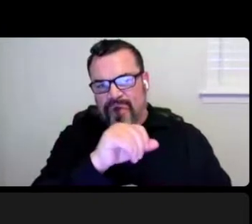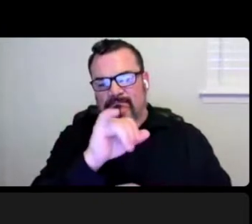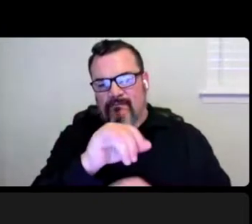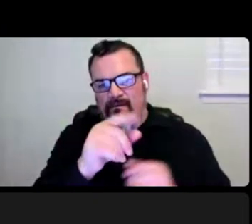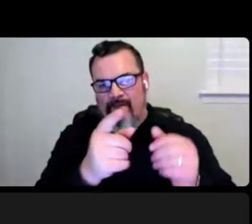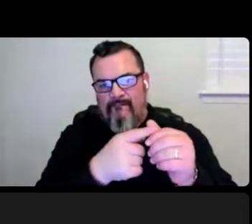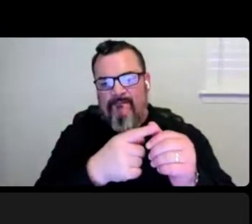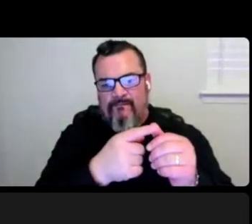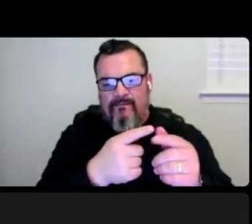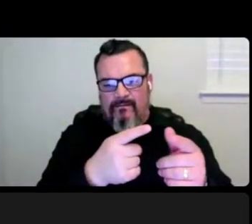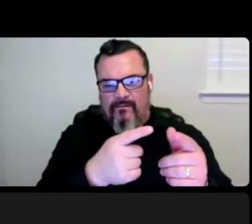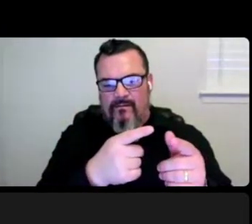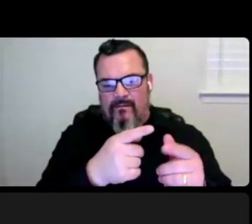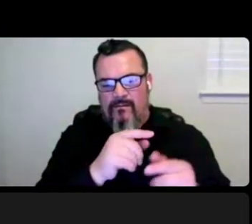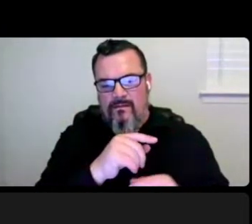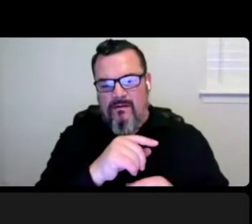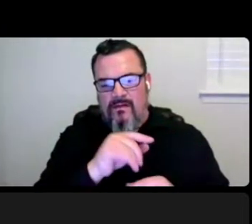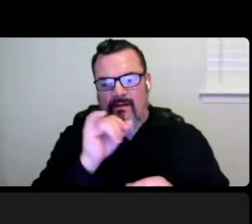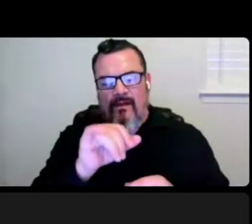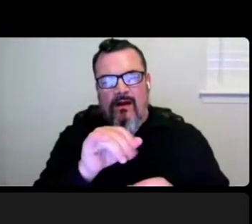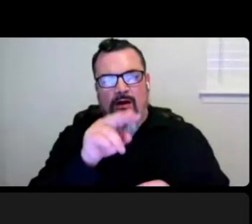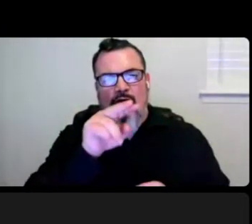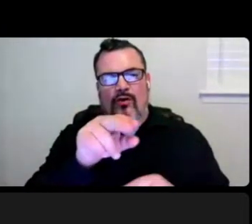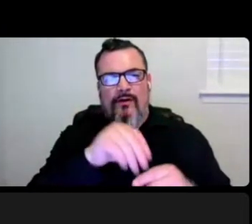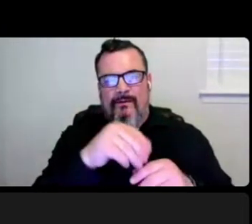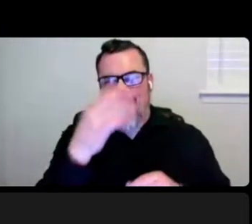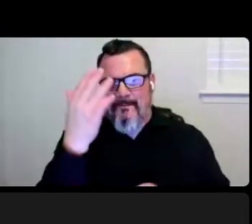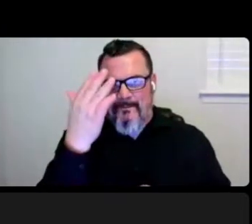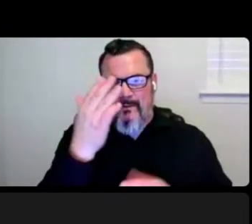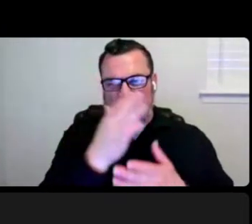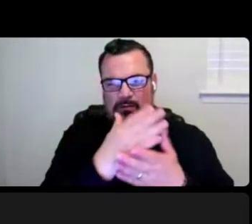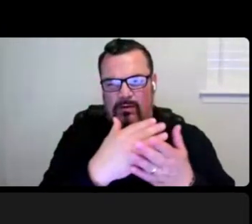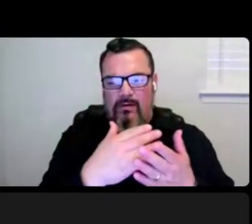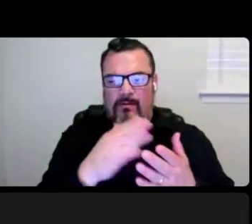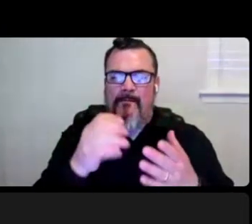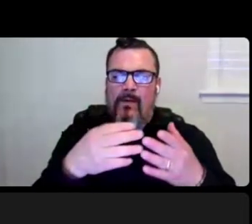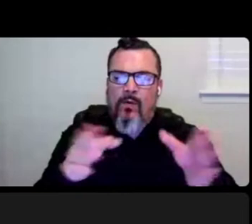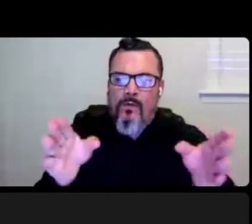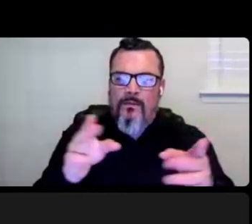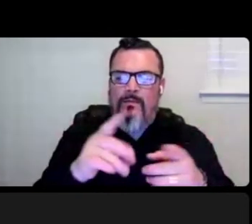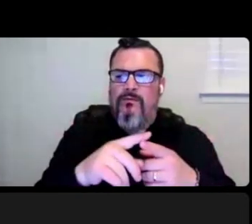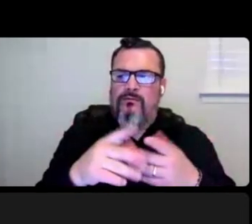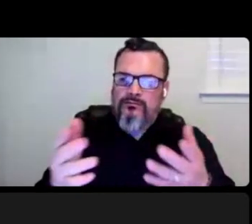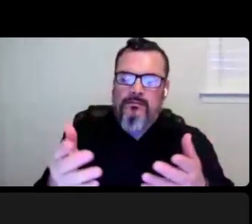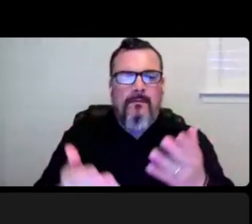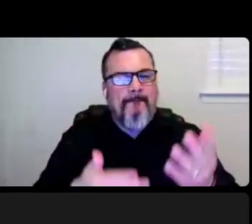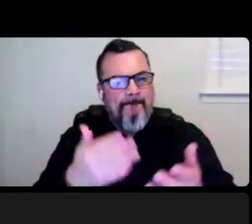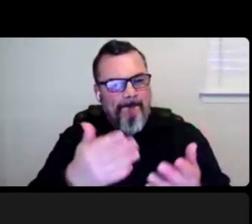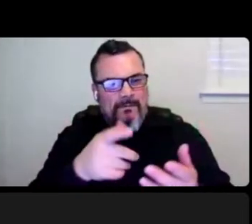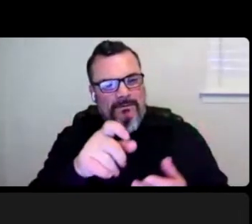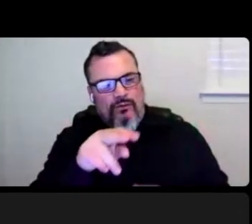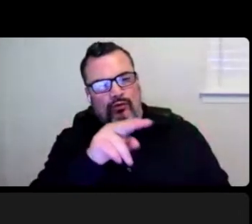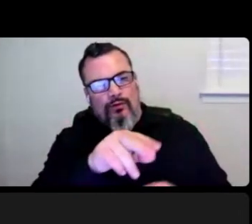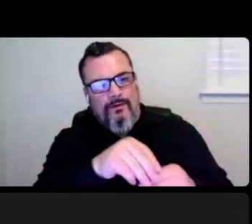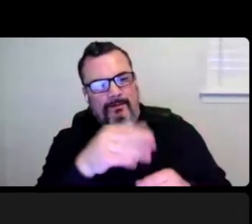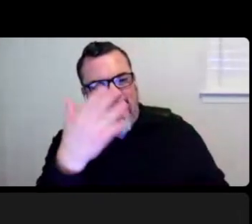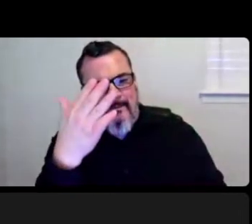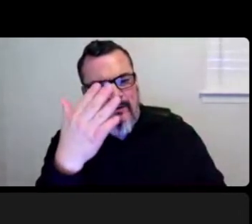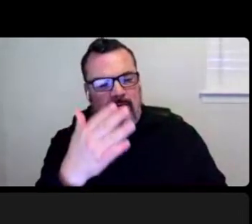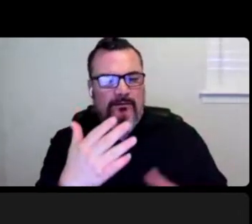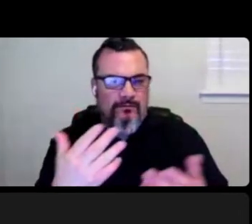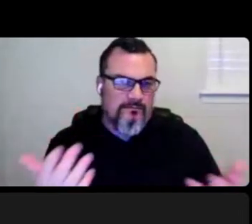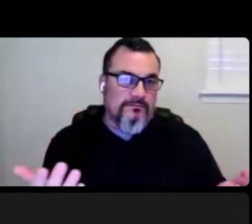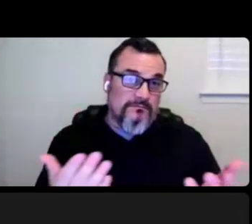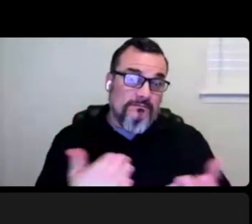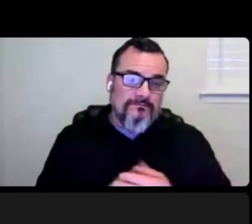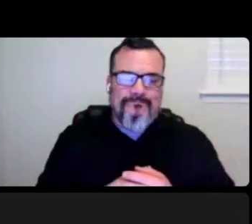audit piece. That's the look in the mirror part. And being open to other people saying, you know, maybe you need to look in the mirror on this one